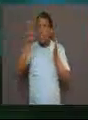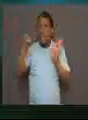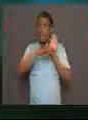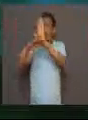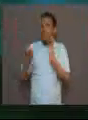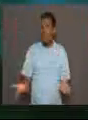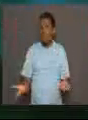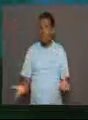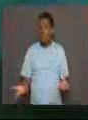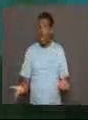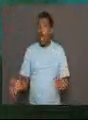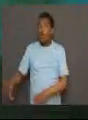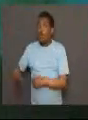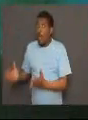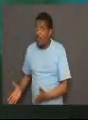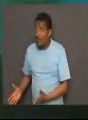they represent.